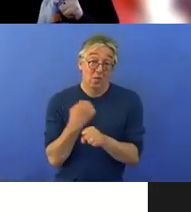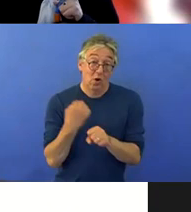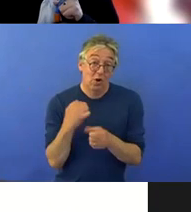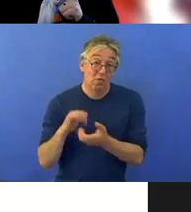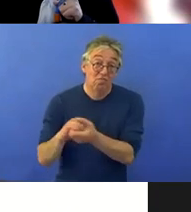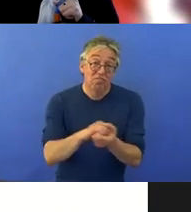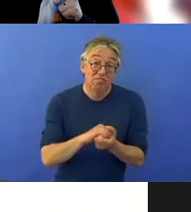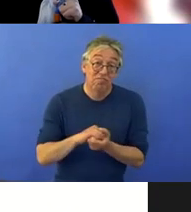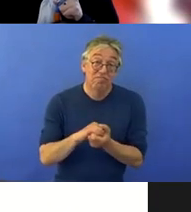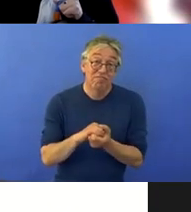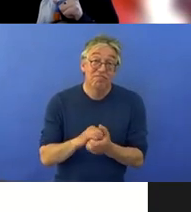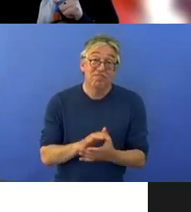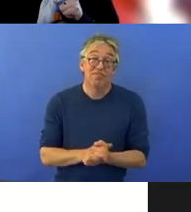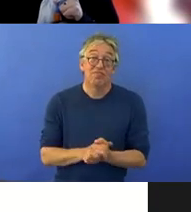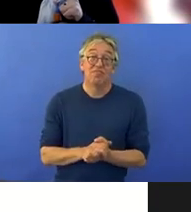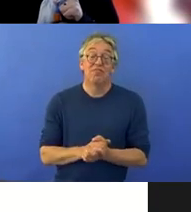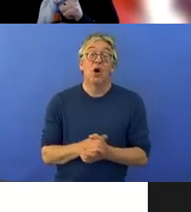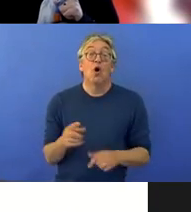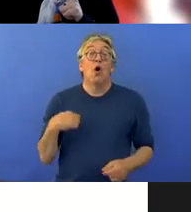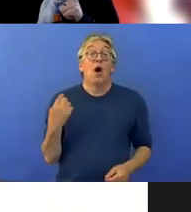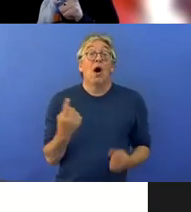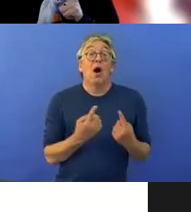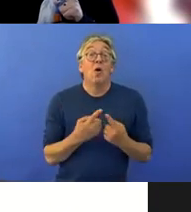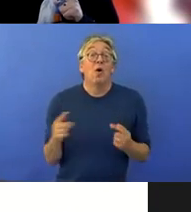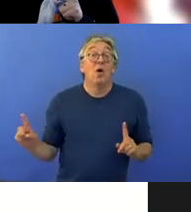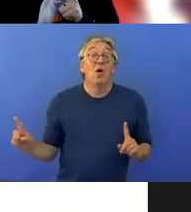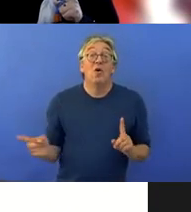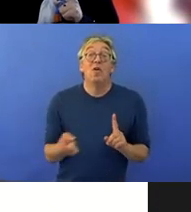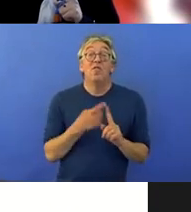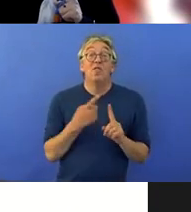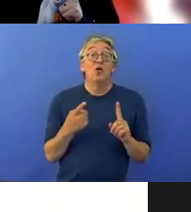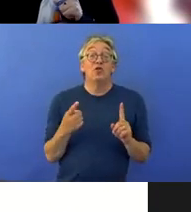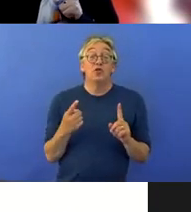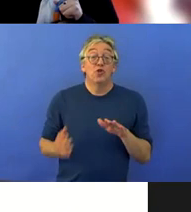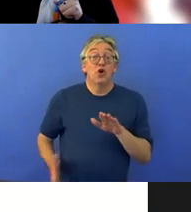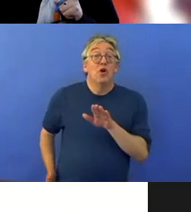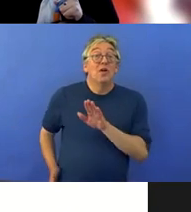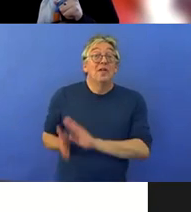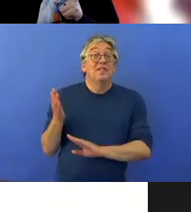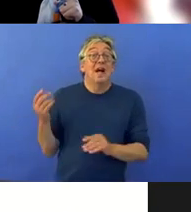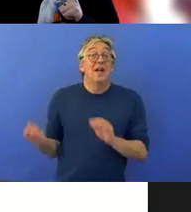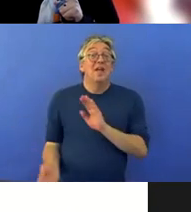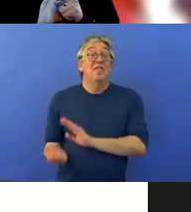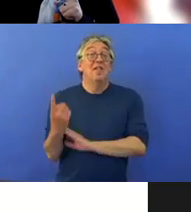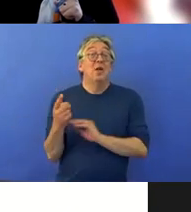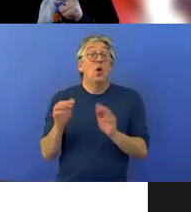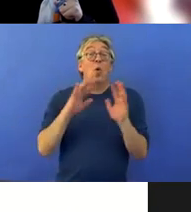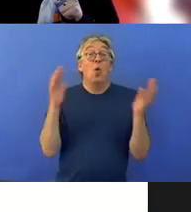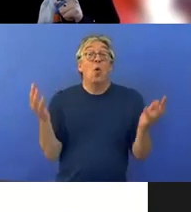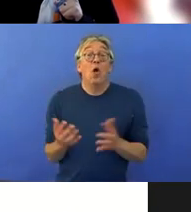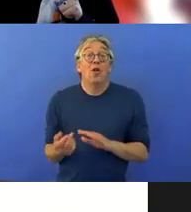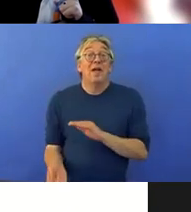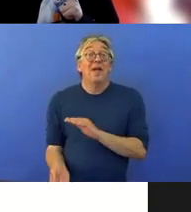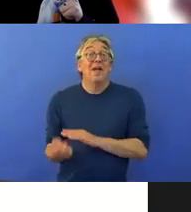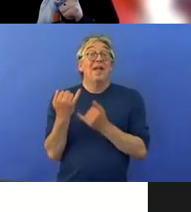first joint side event during this conference of state parties to the CRPD, the World Independent Living Center Network,